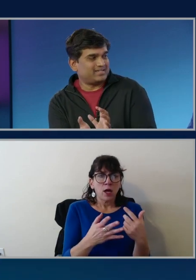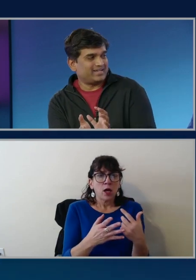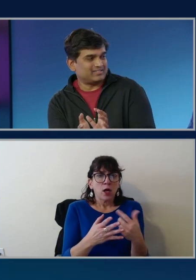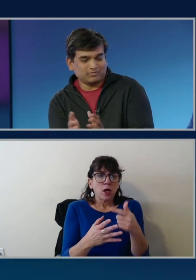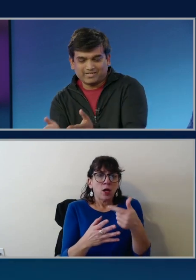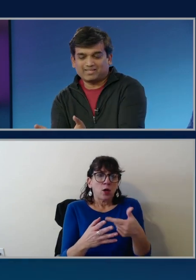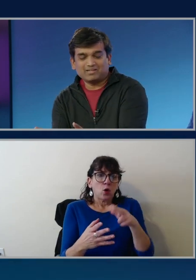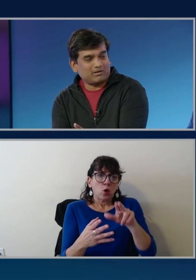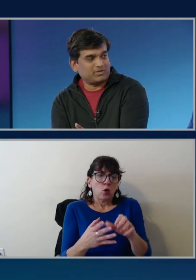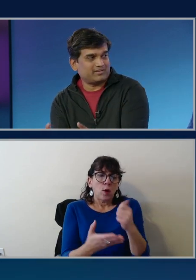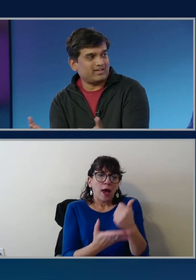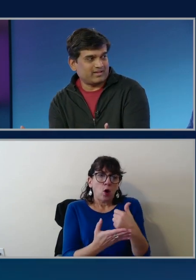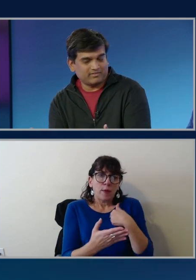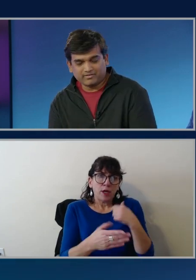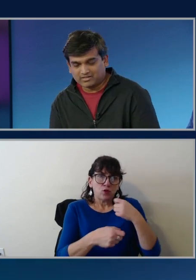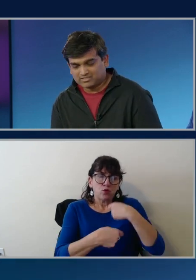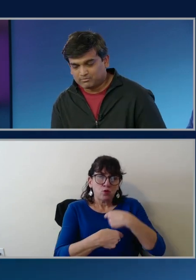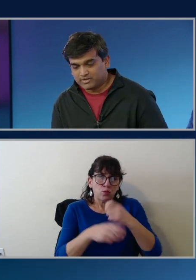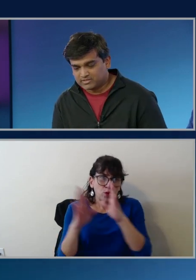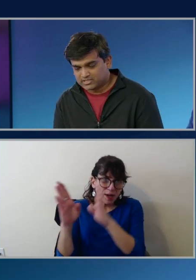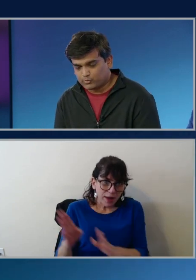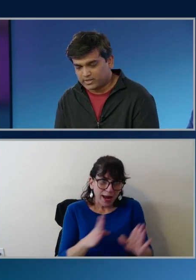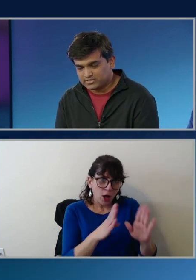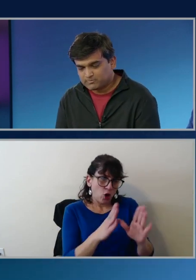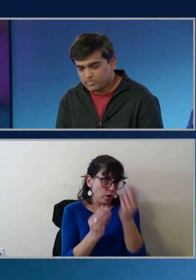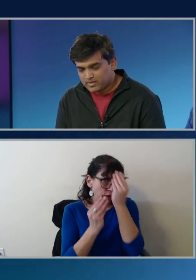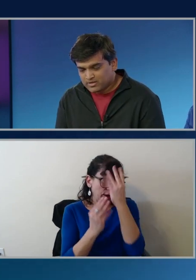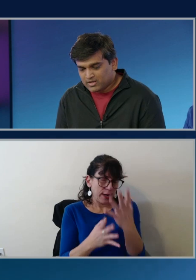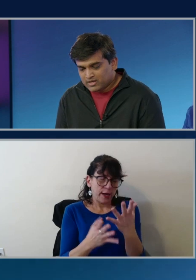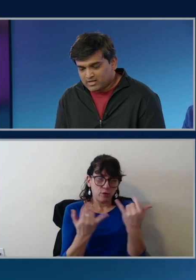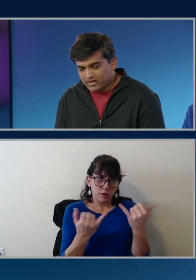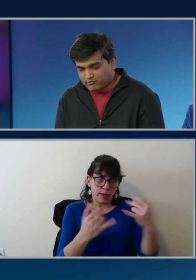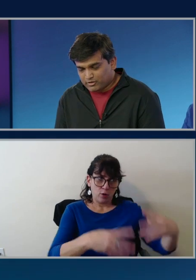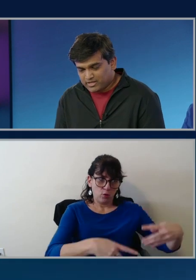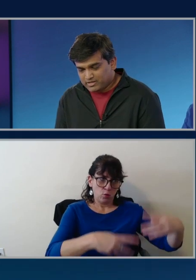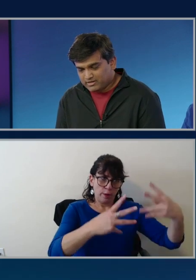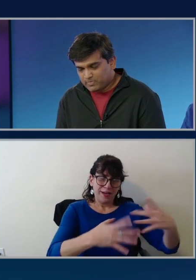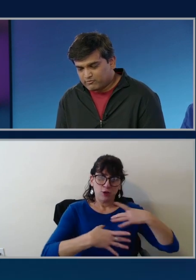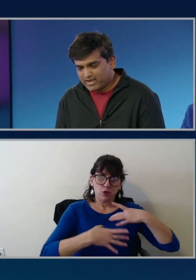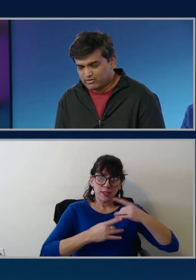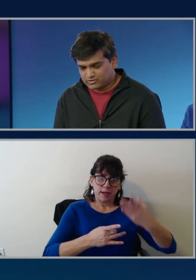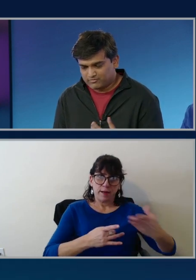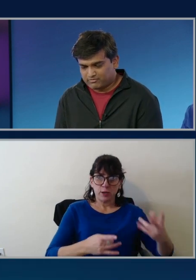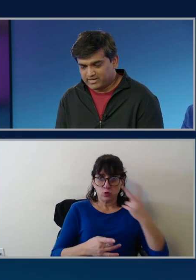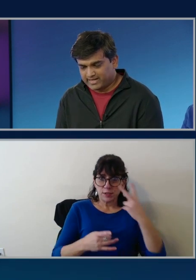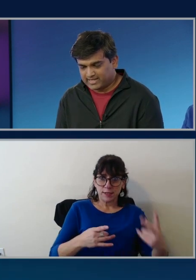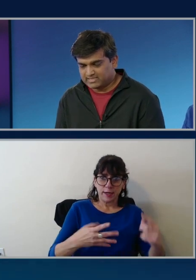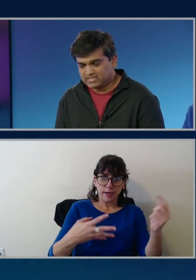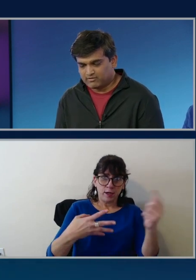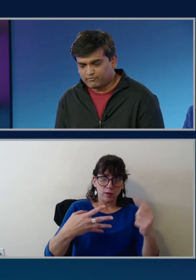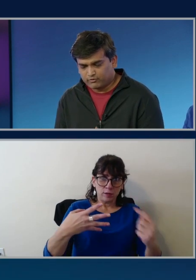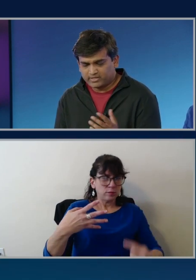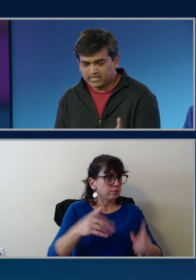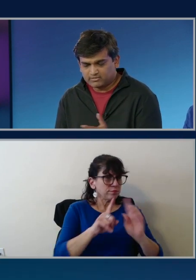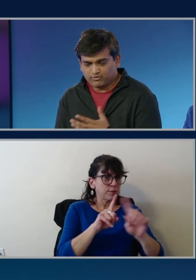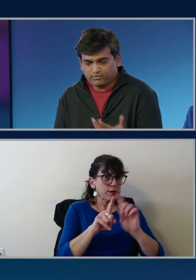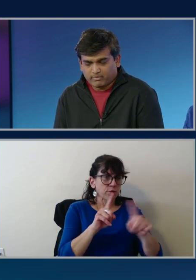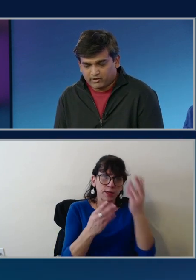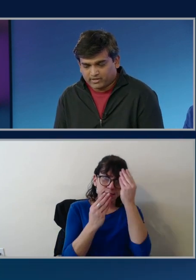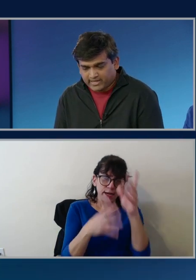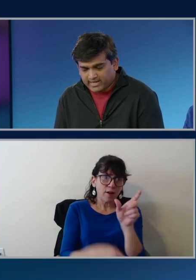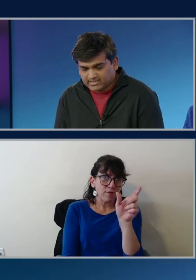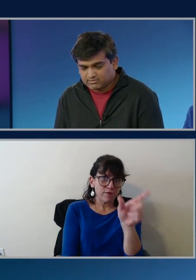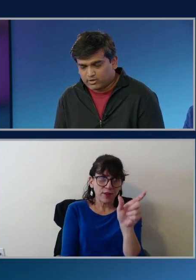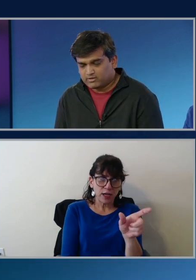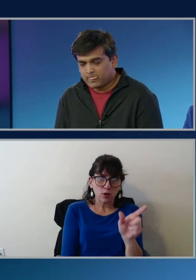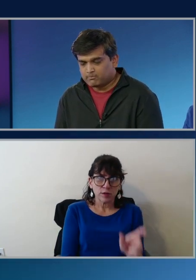prepare that data so that I can come here and run some interesting queries. Okay. Now, if you see here, we have lots of different details. A few of the details we may